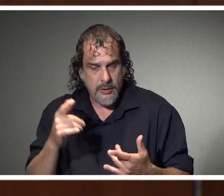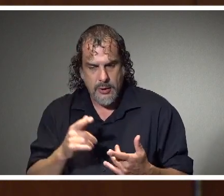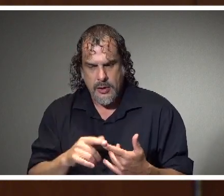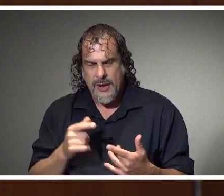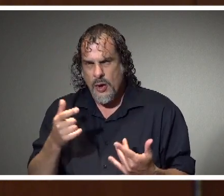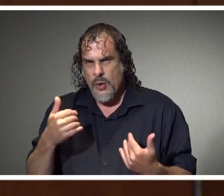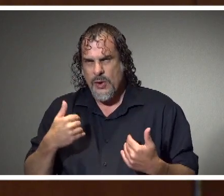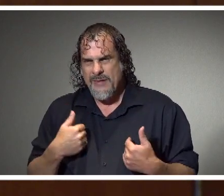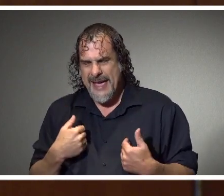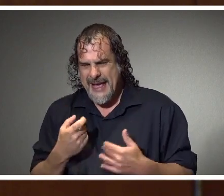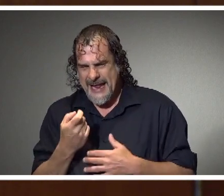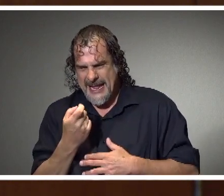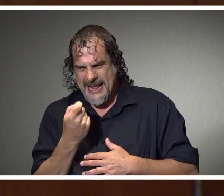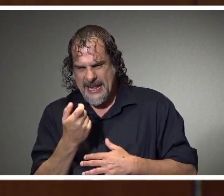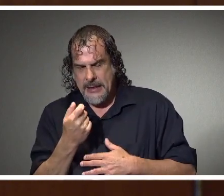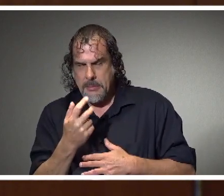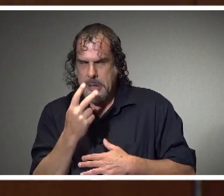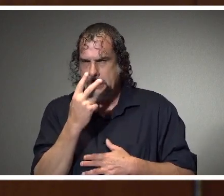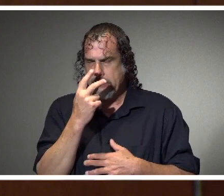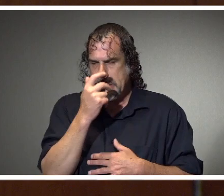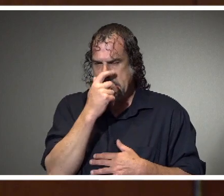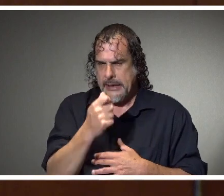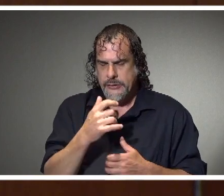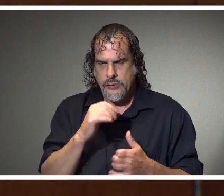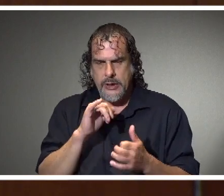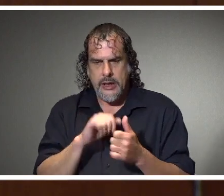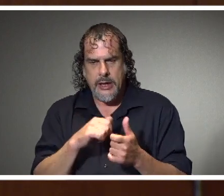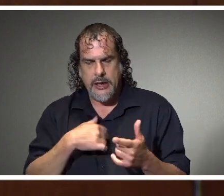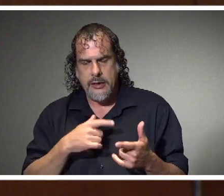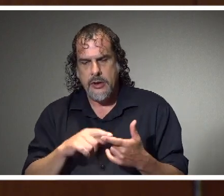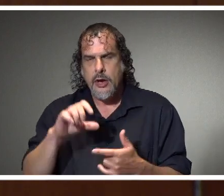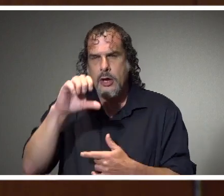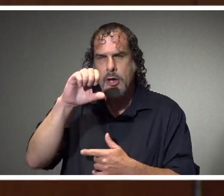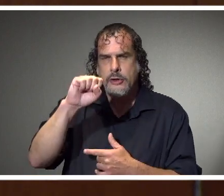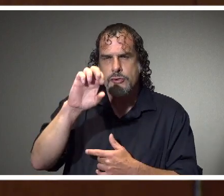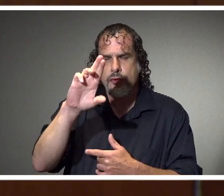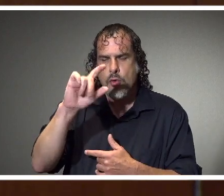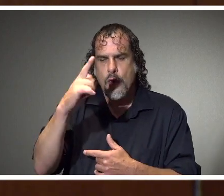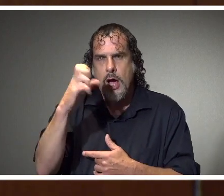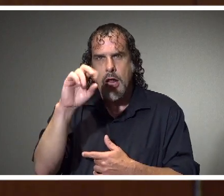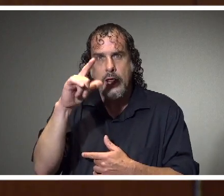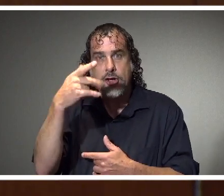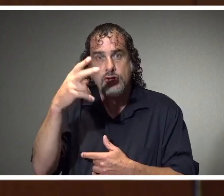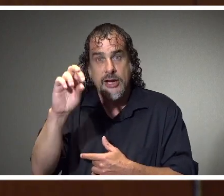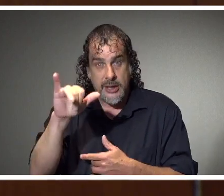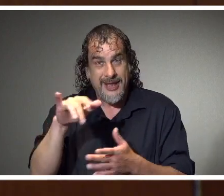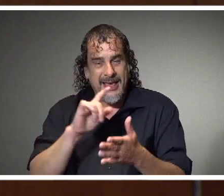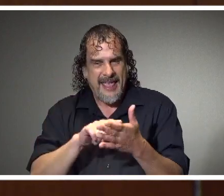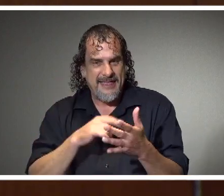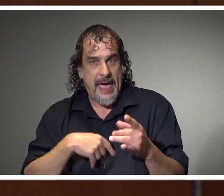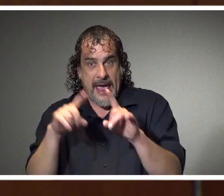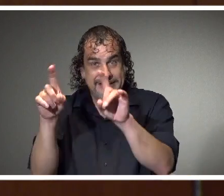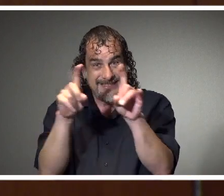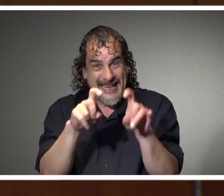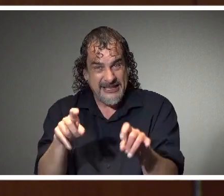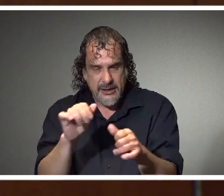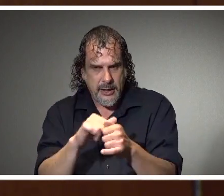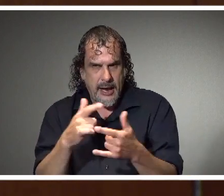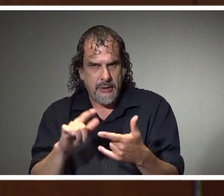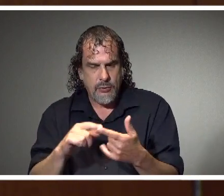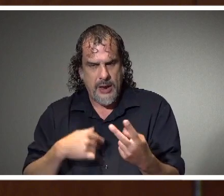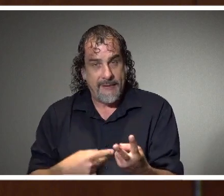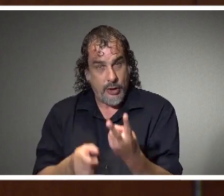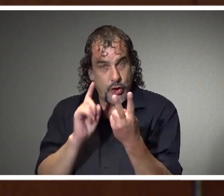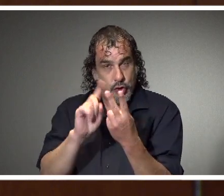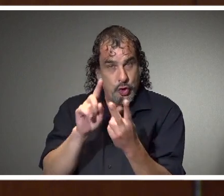a interest in serology testing and how that contributes to the total number of tests that we have performed. The two tests that we have